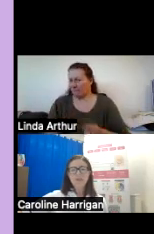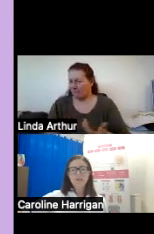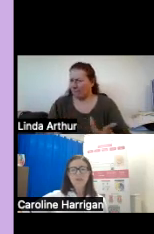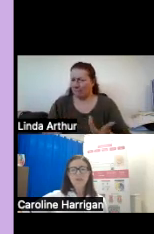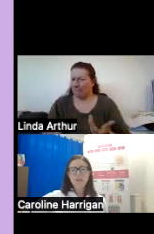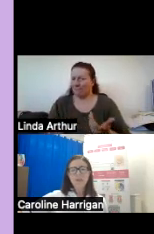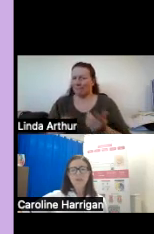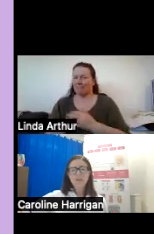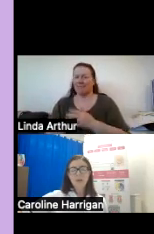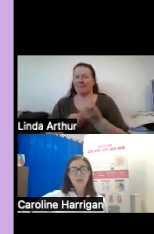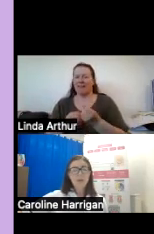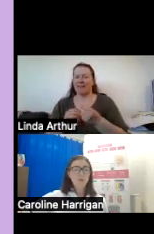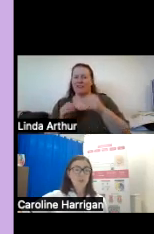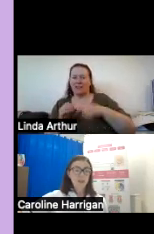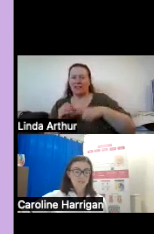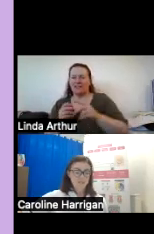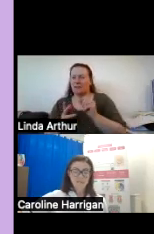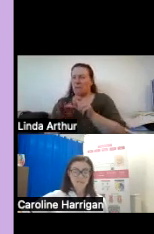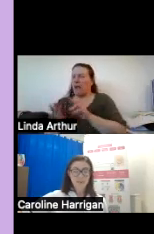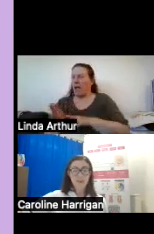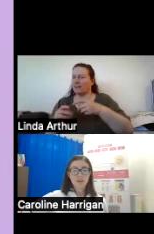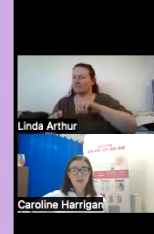If you have urinary leakage, just wear a pad, it's okay.